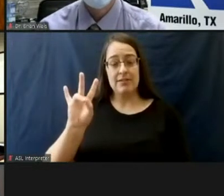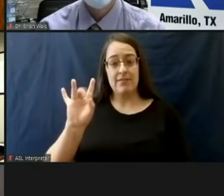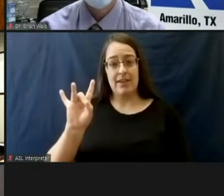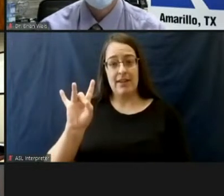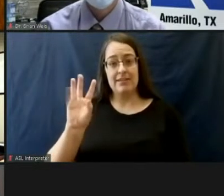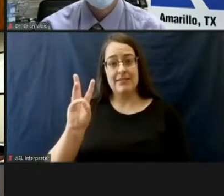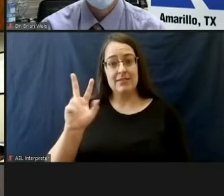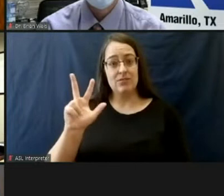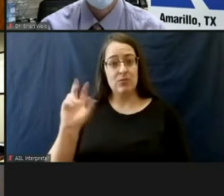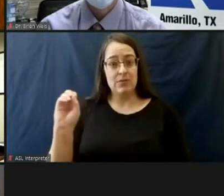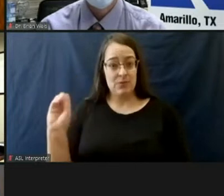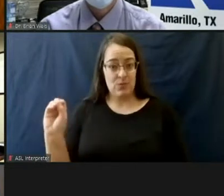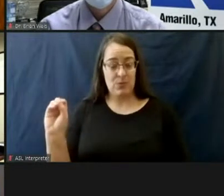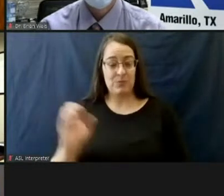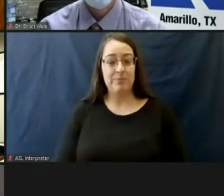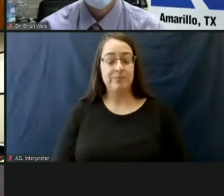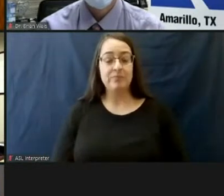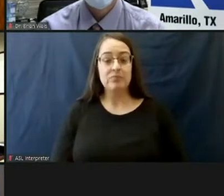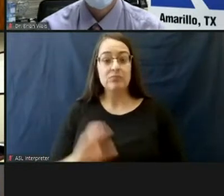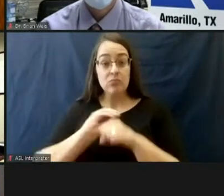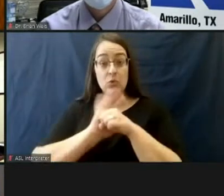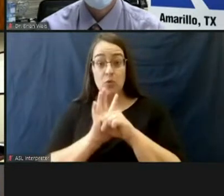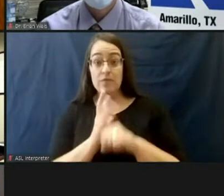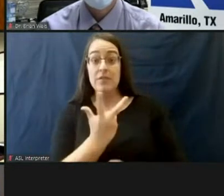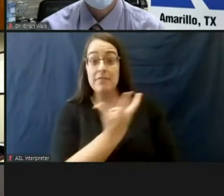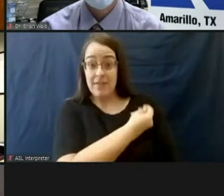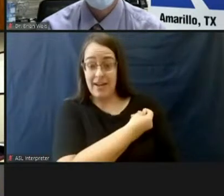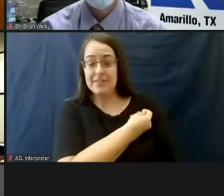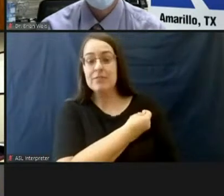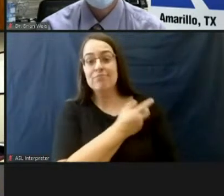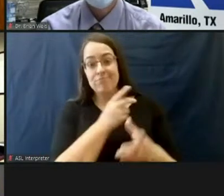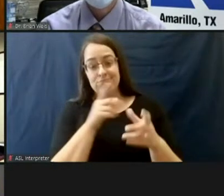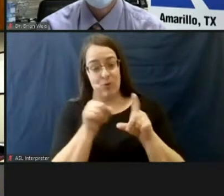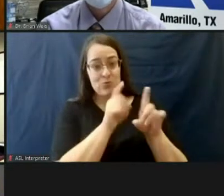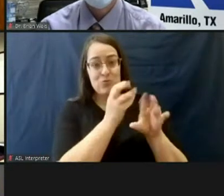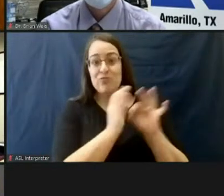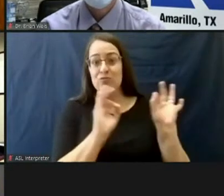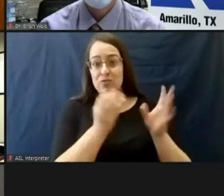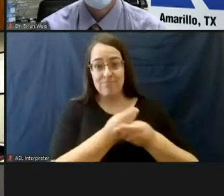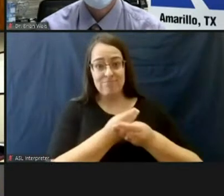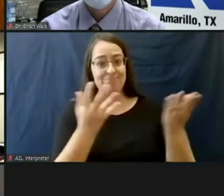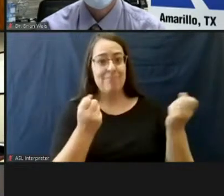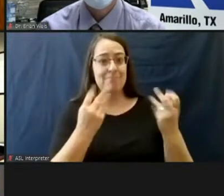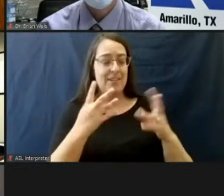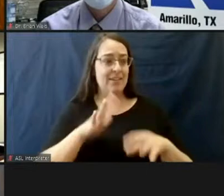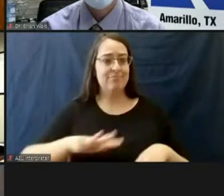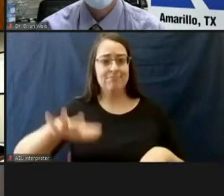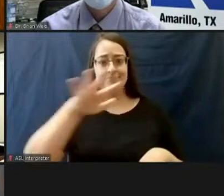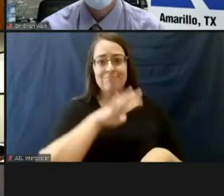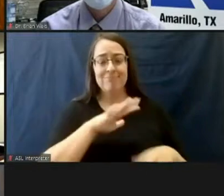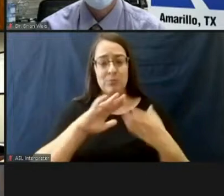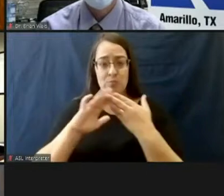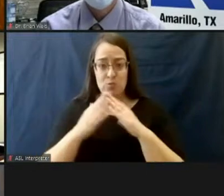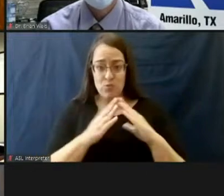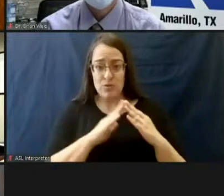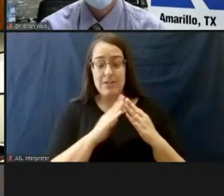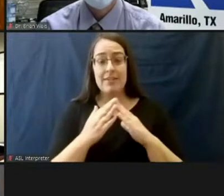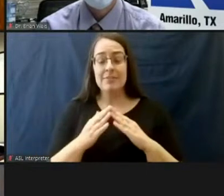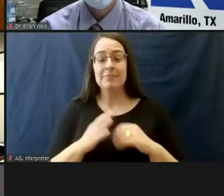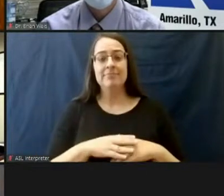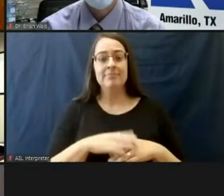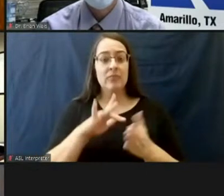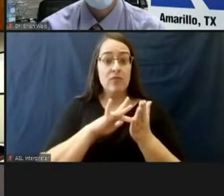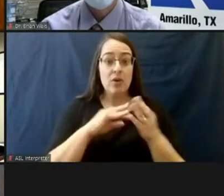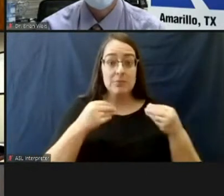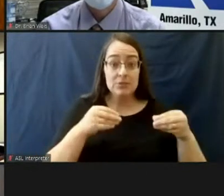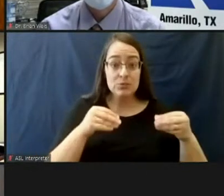378-6300. COVID vaccinations are also available at many locations around the community, at different pharmacies,